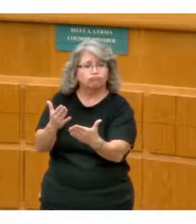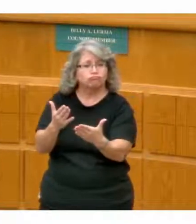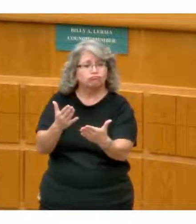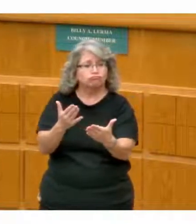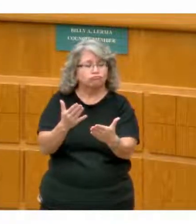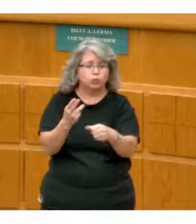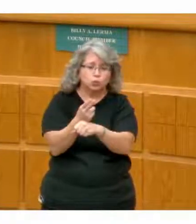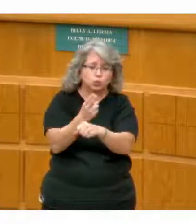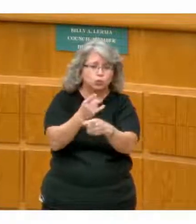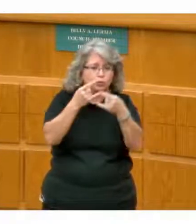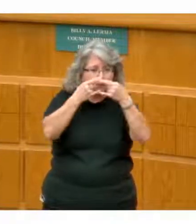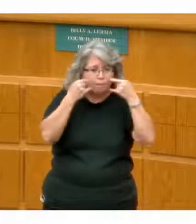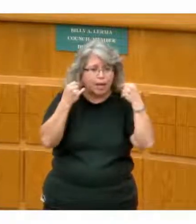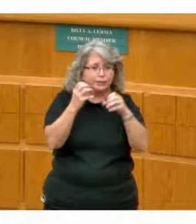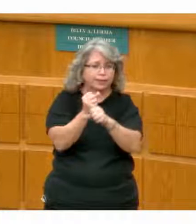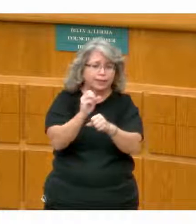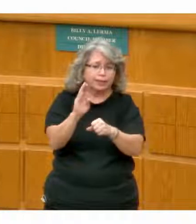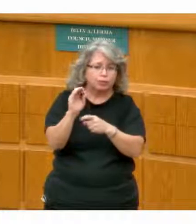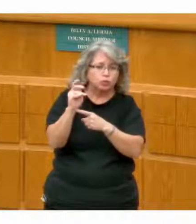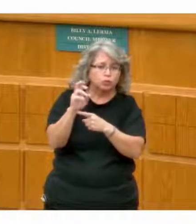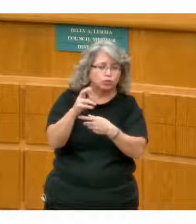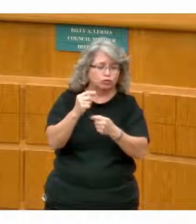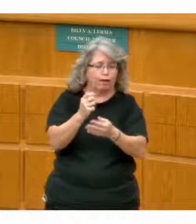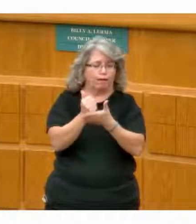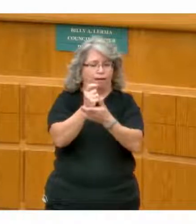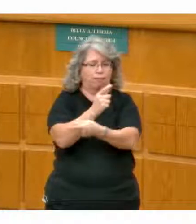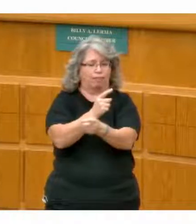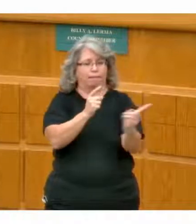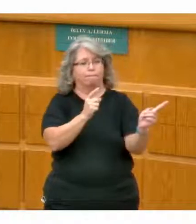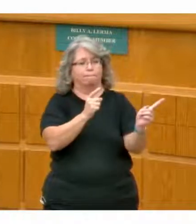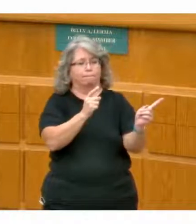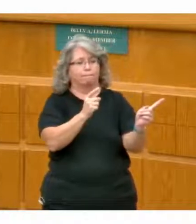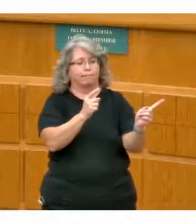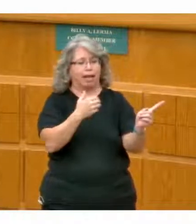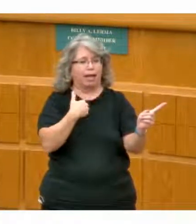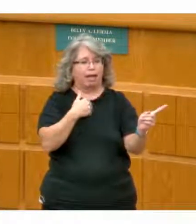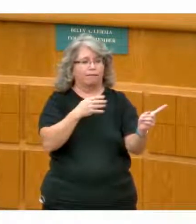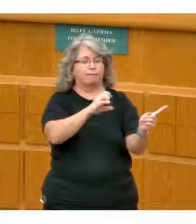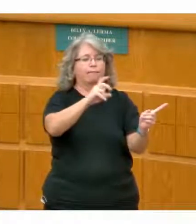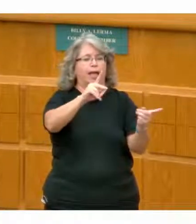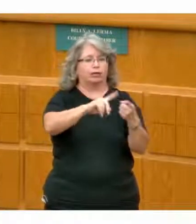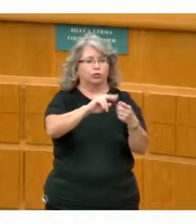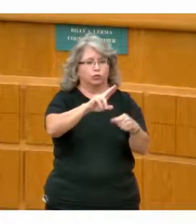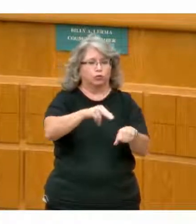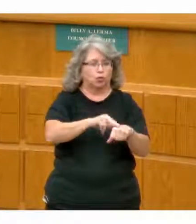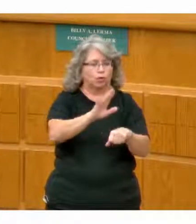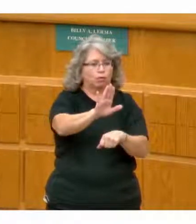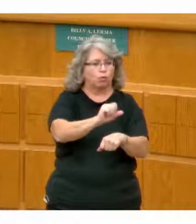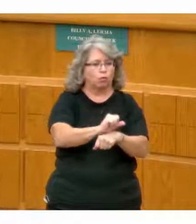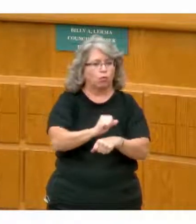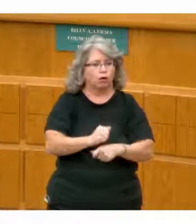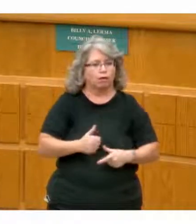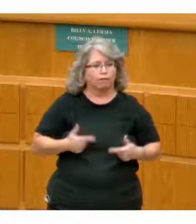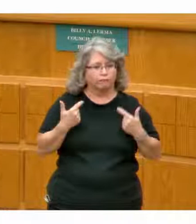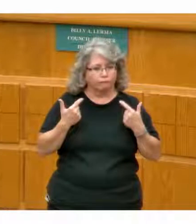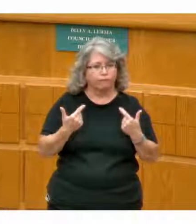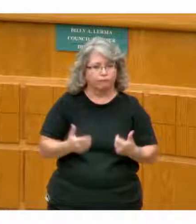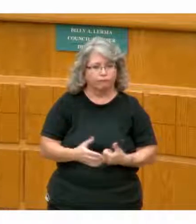and get boosted and try to help them come back to some sense of normalcy in their lives.